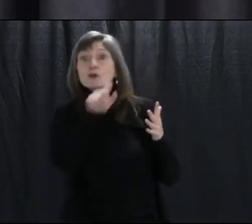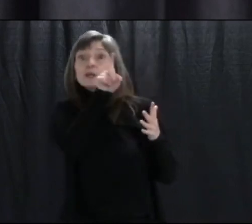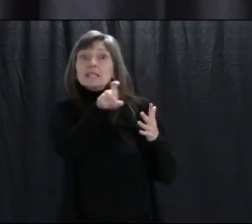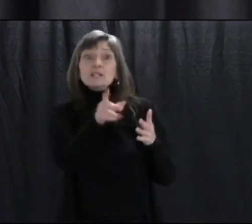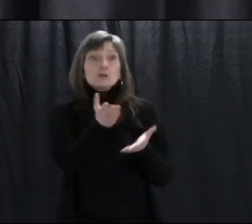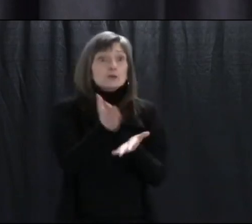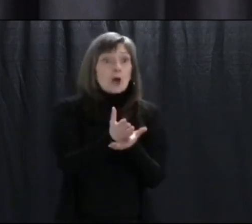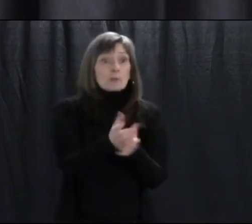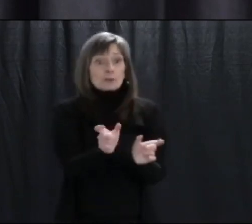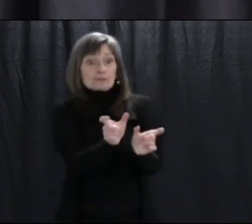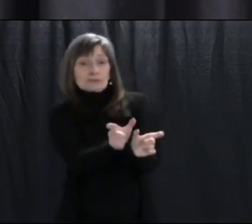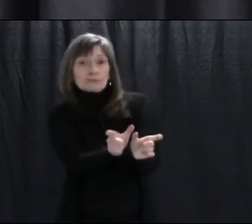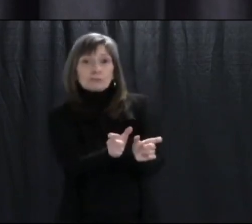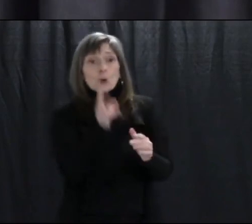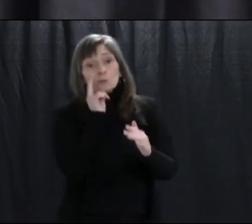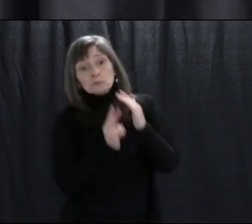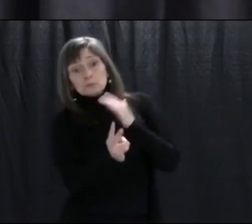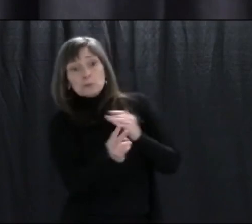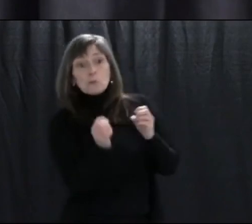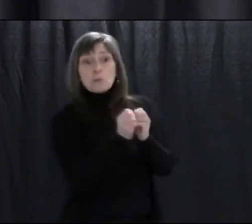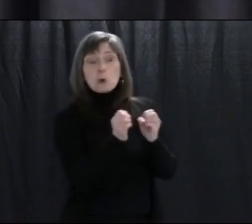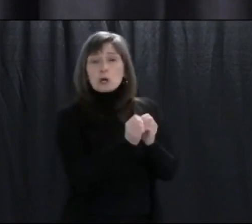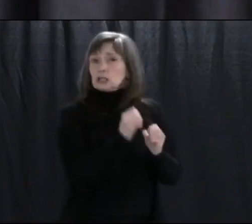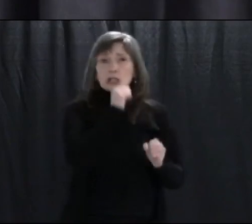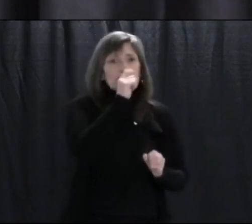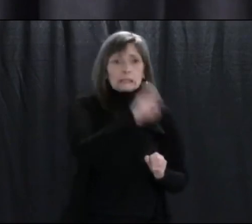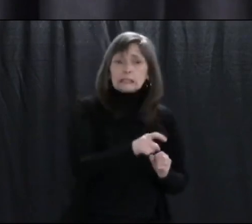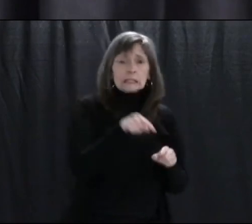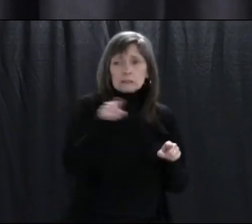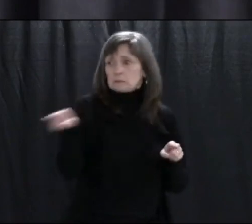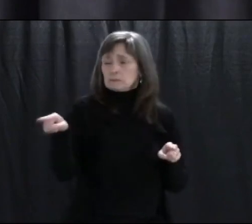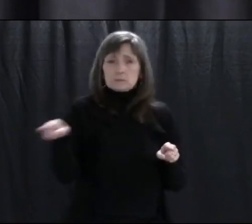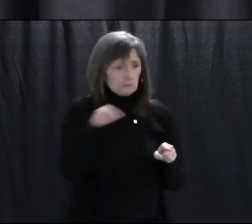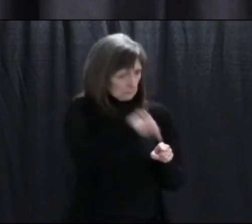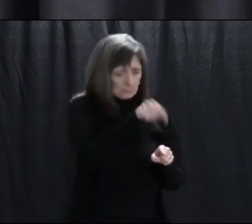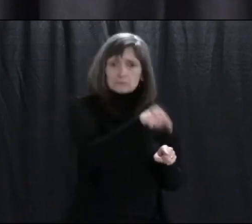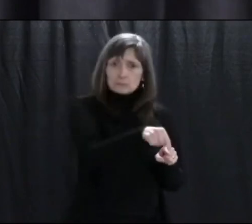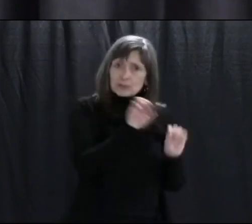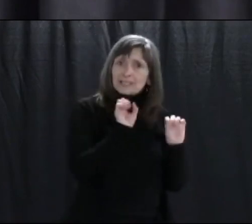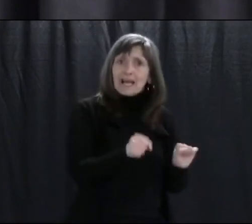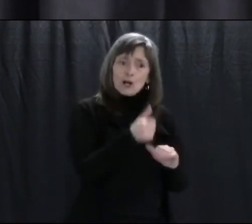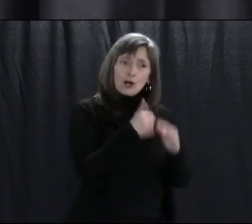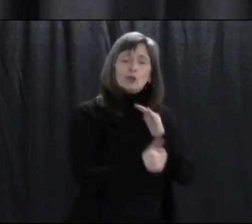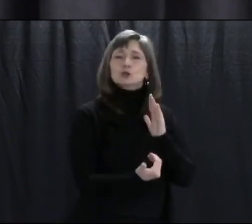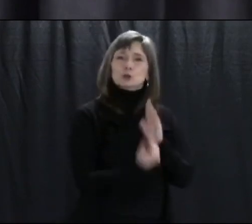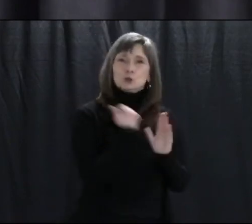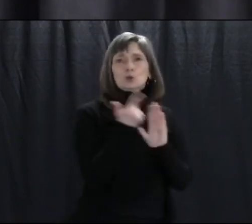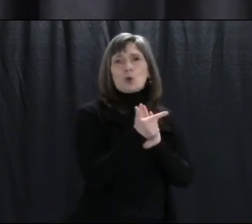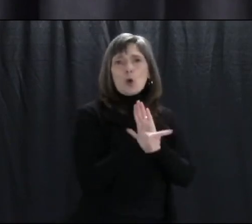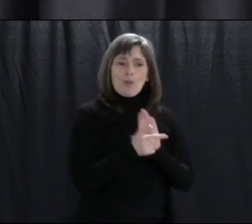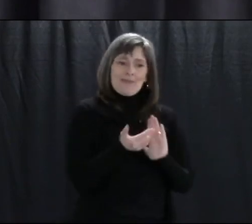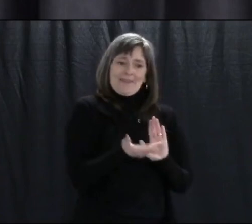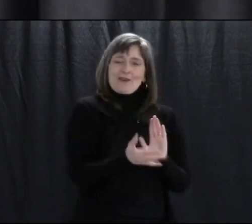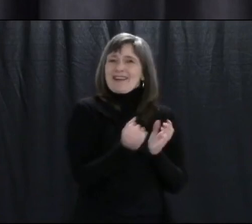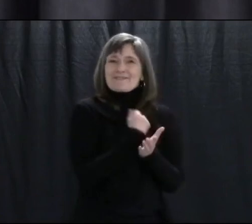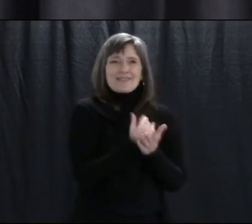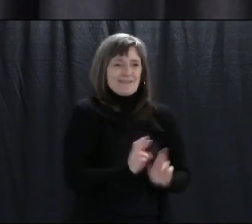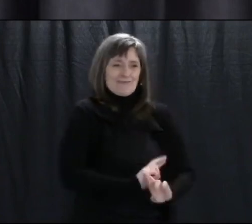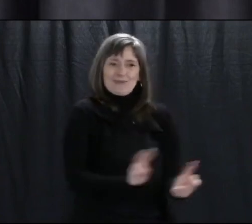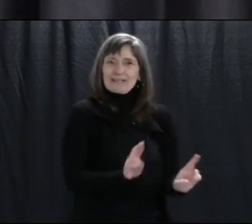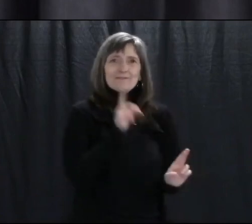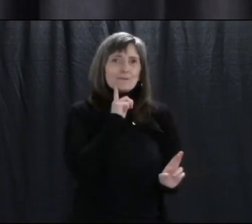are doing, or foresee having to do that can't be done under our new piece of legislation. I'm